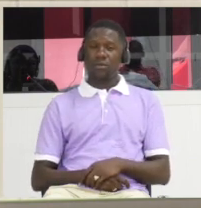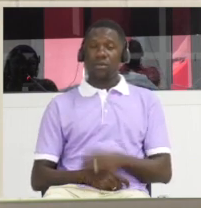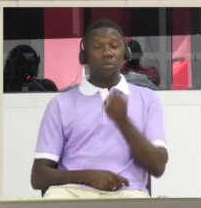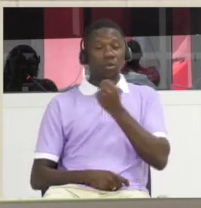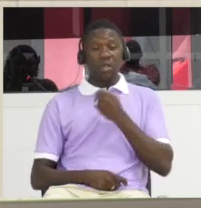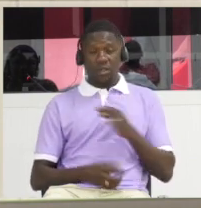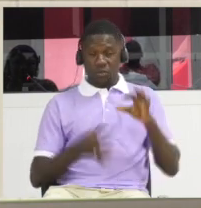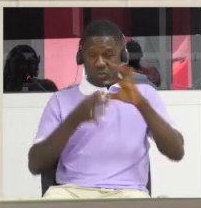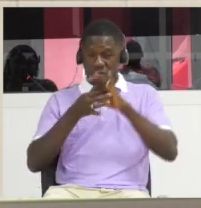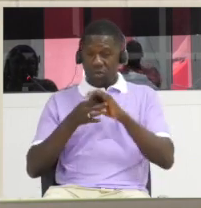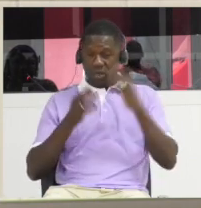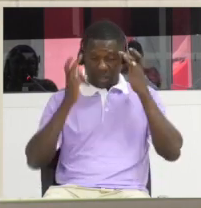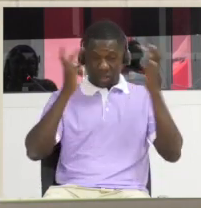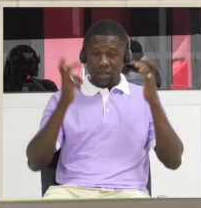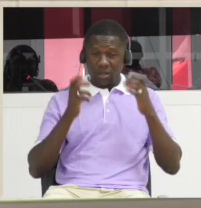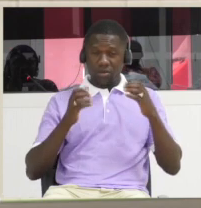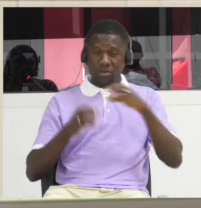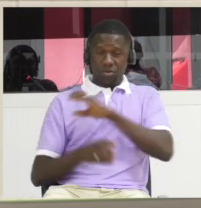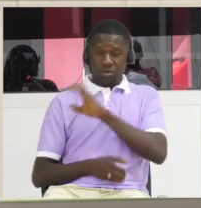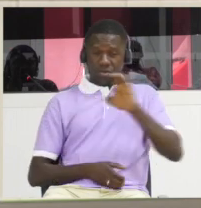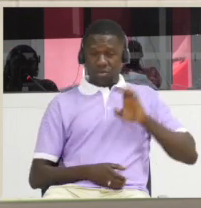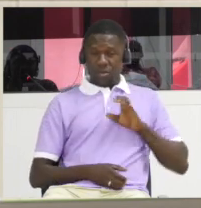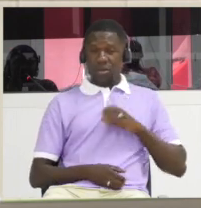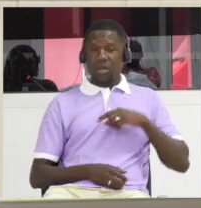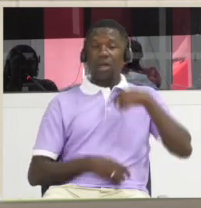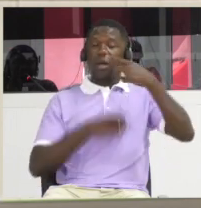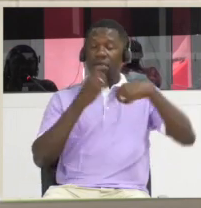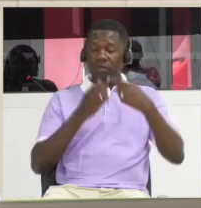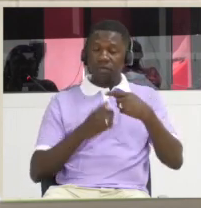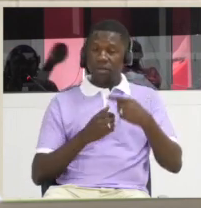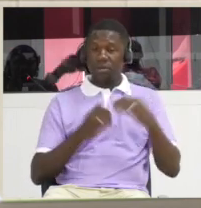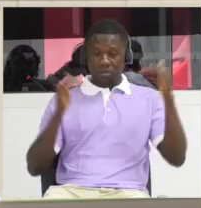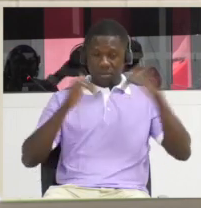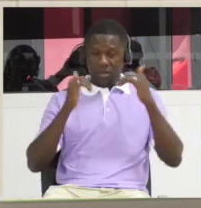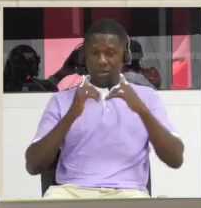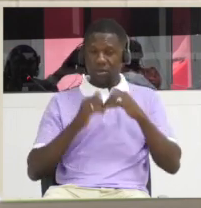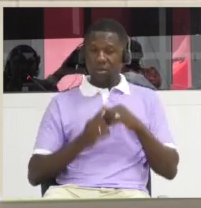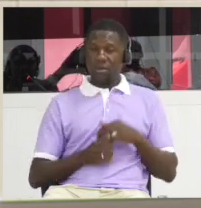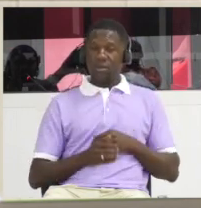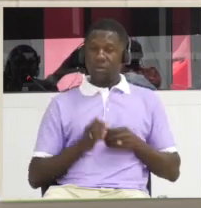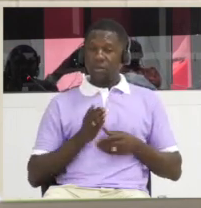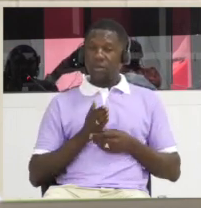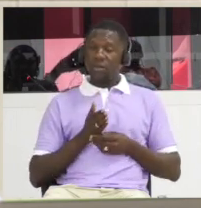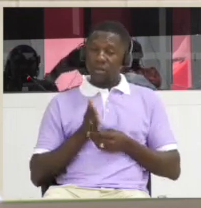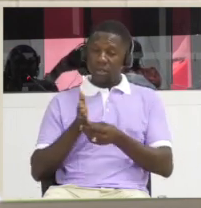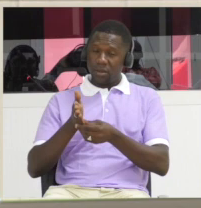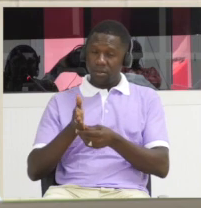joint intelligence committee, and at every meeting, it would kick off by